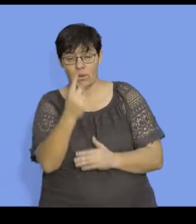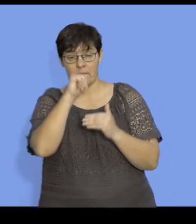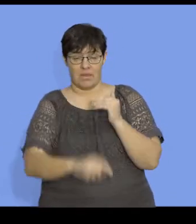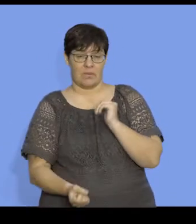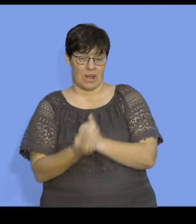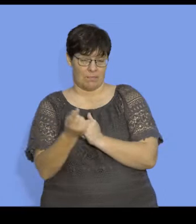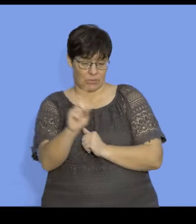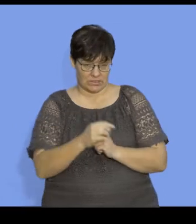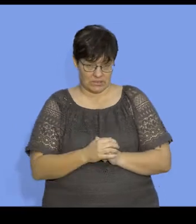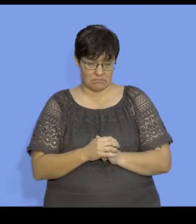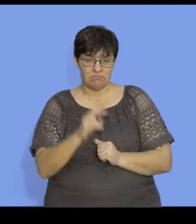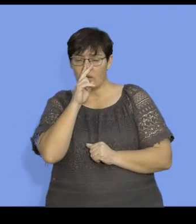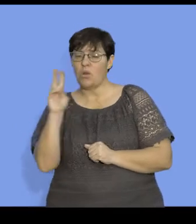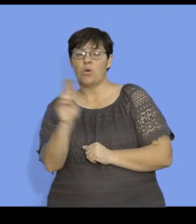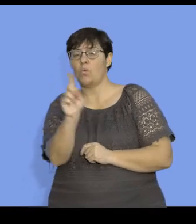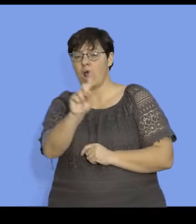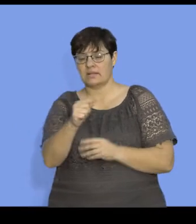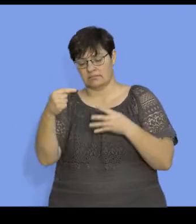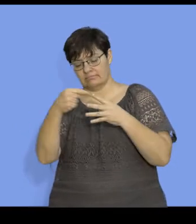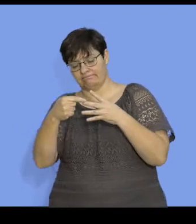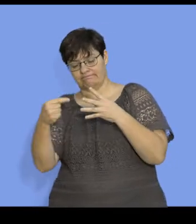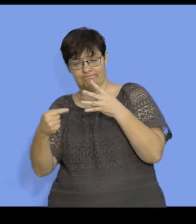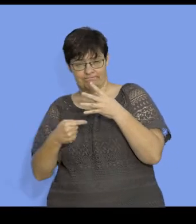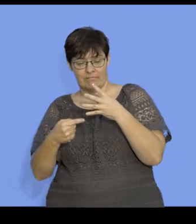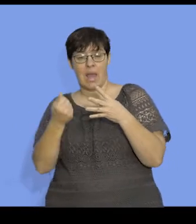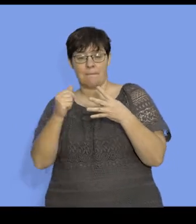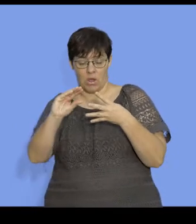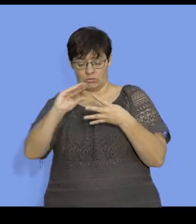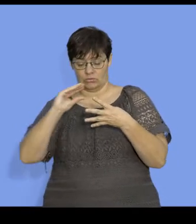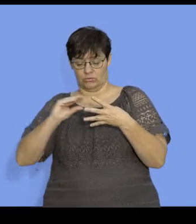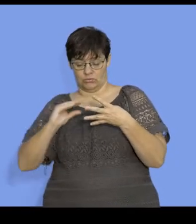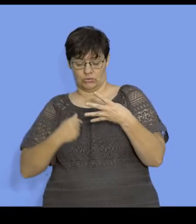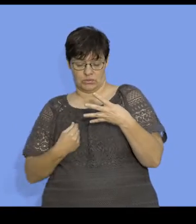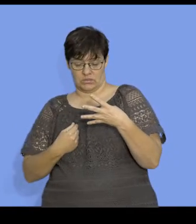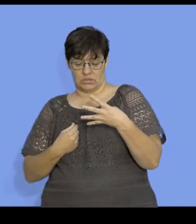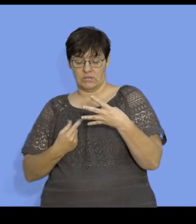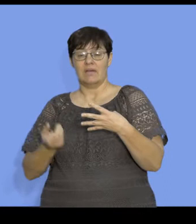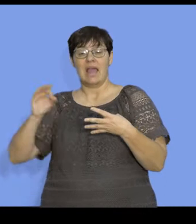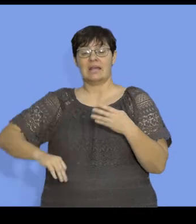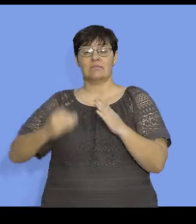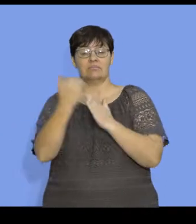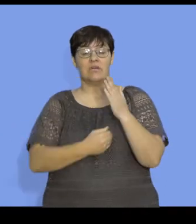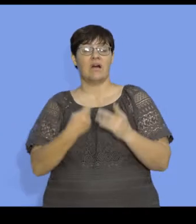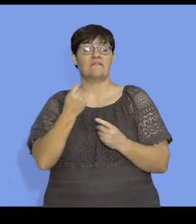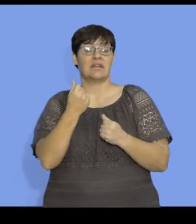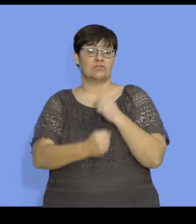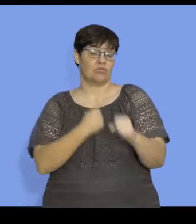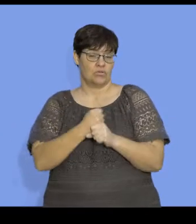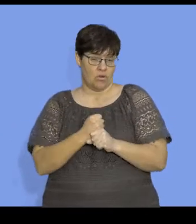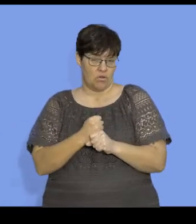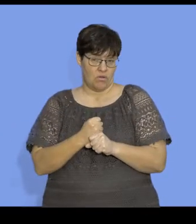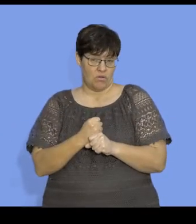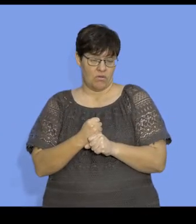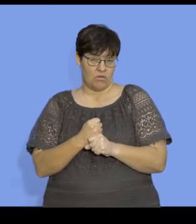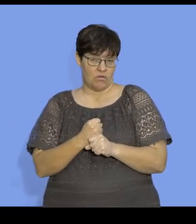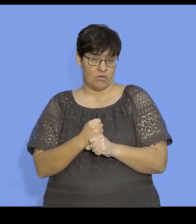you. So if you're given an income statement for a financial year that is drawn up for 12